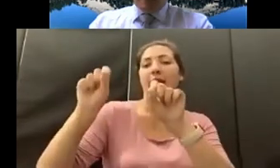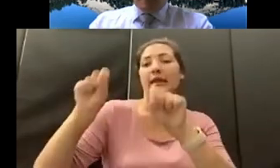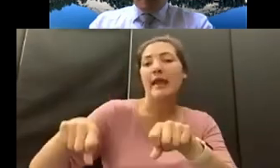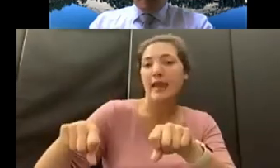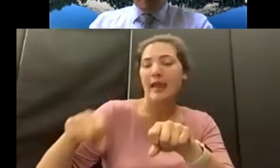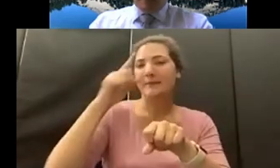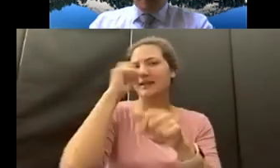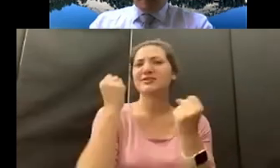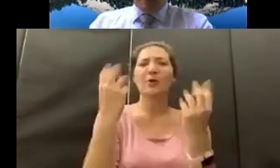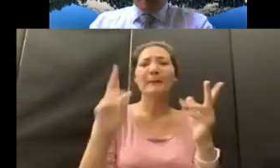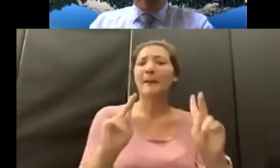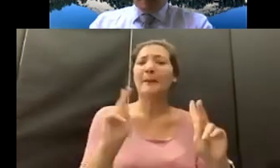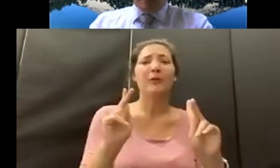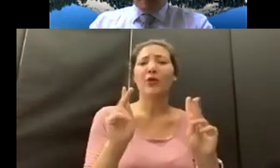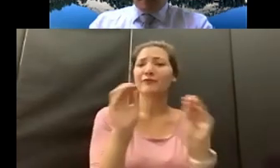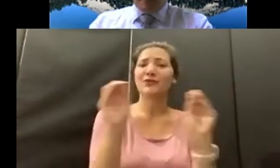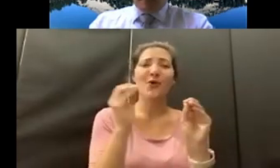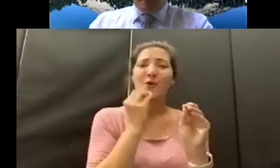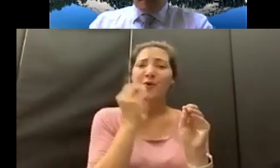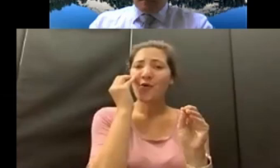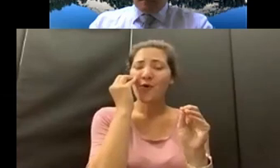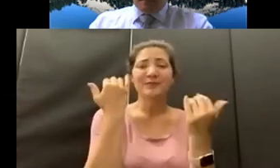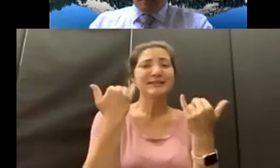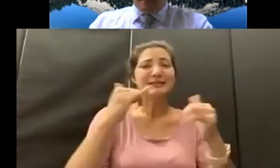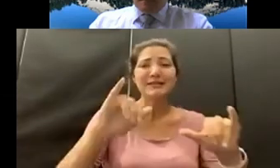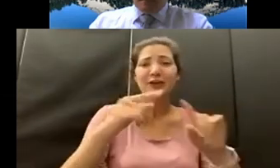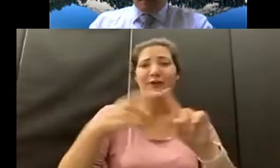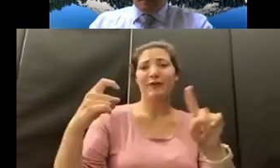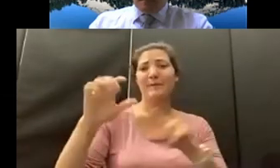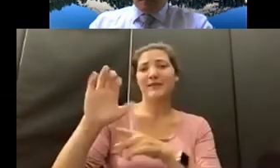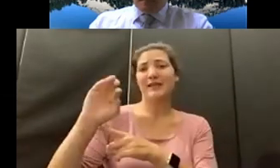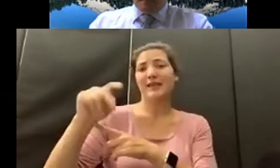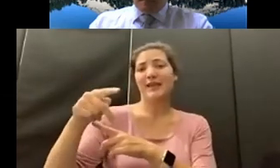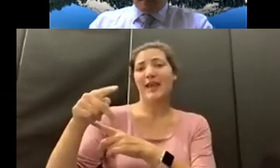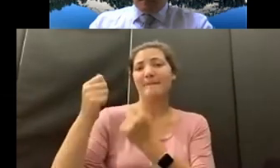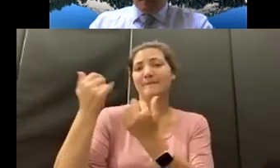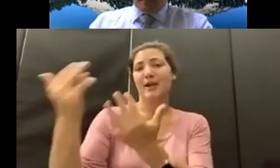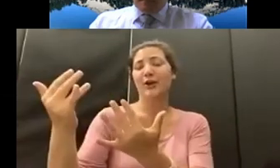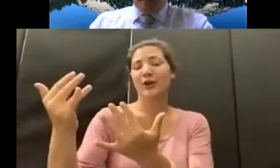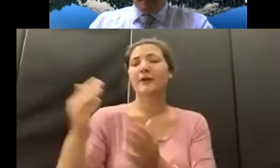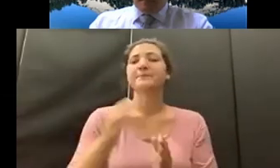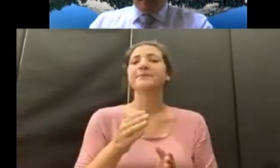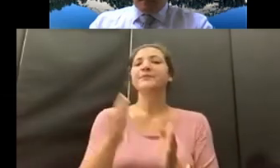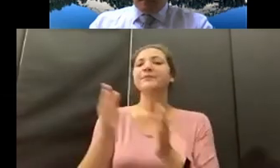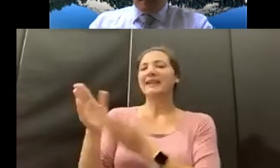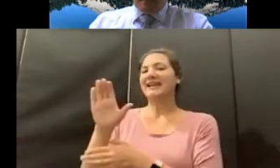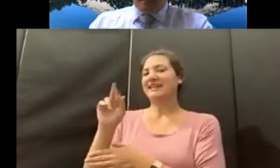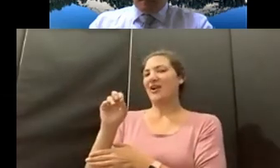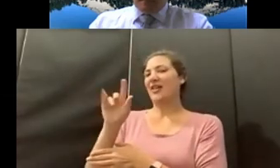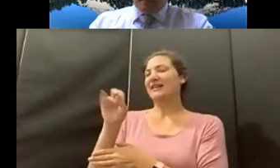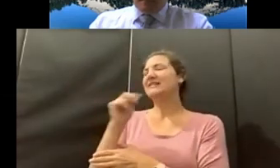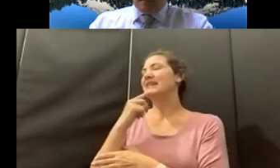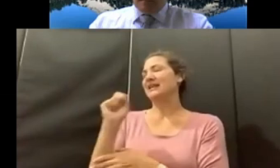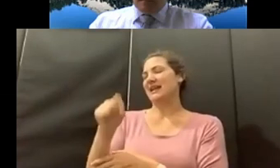the word that you both used was creative earlier in the conversation. Yes. And Chico, you know, I mean, is